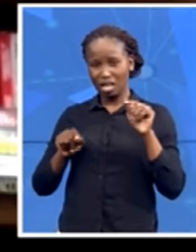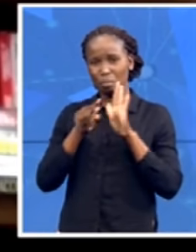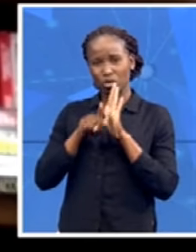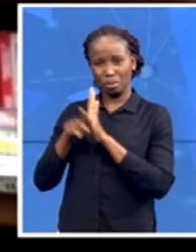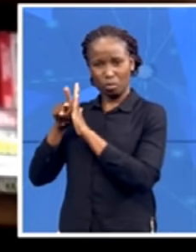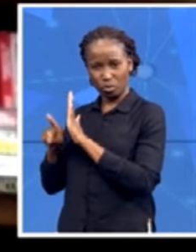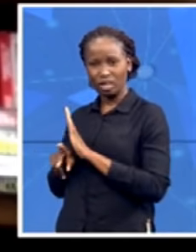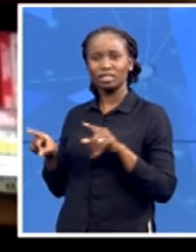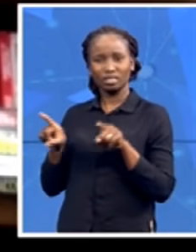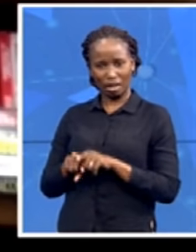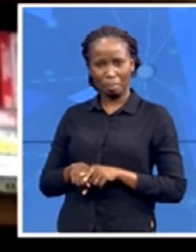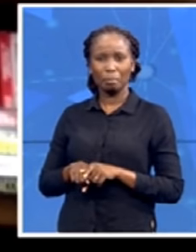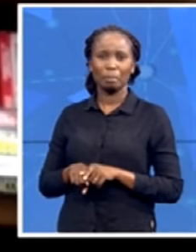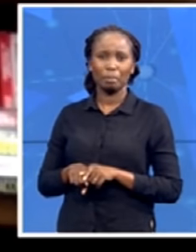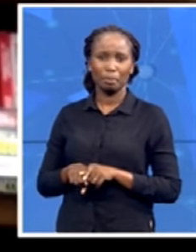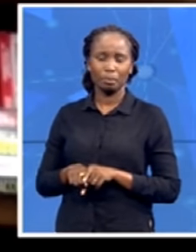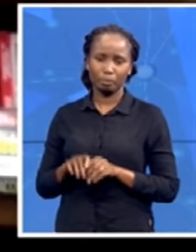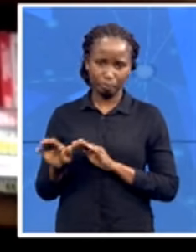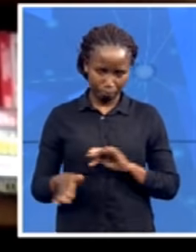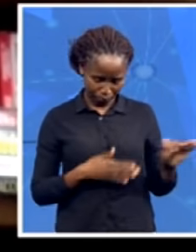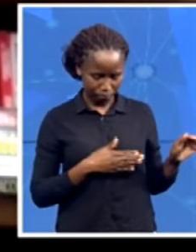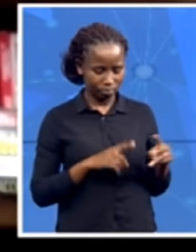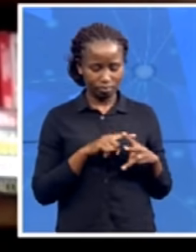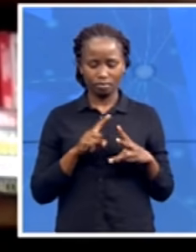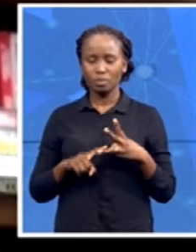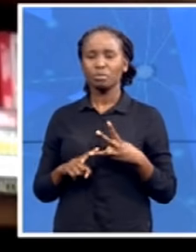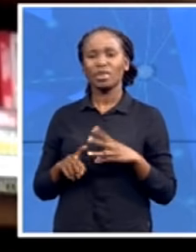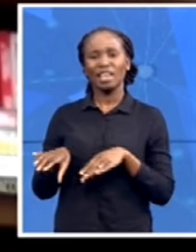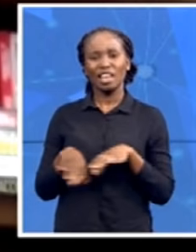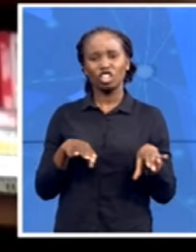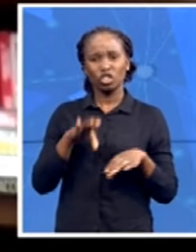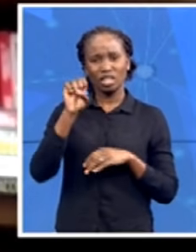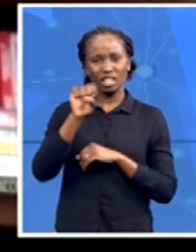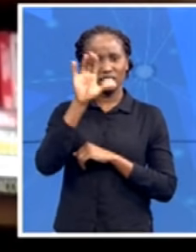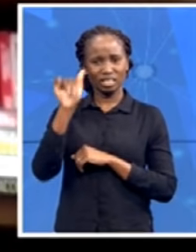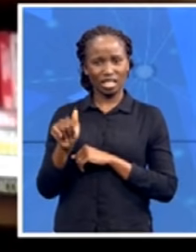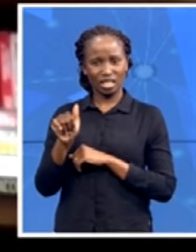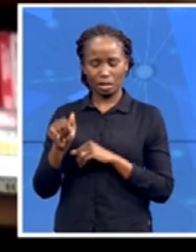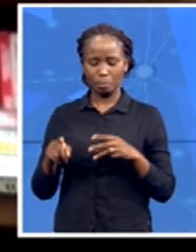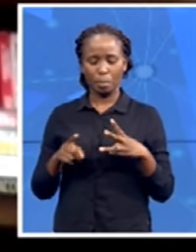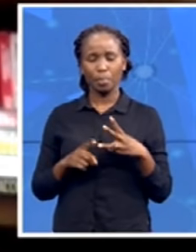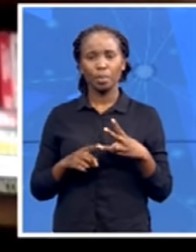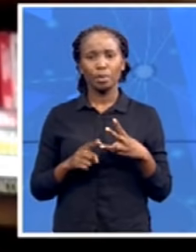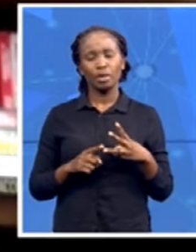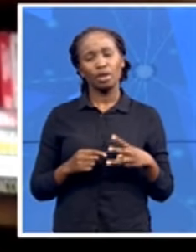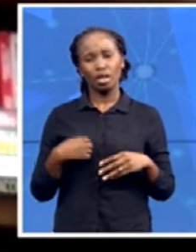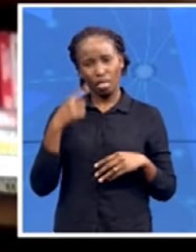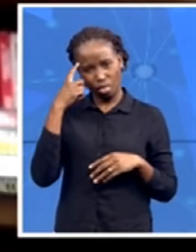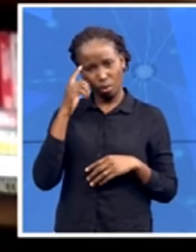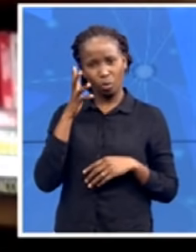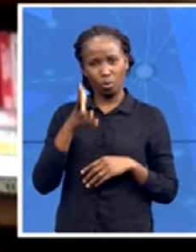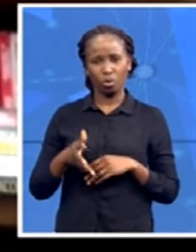Action SA, I think those ones are going to be a dark horse. You must remember Helman